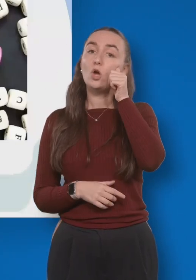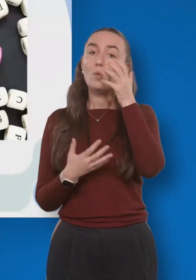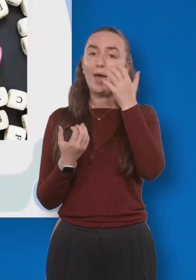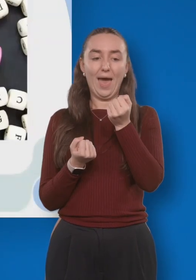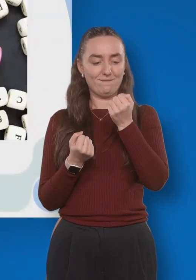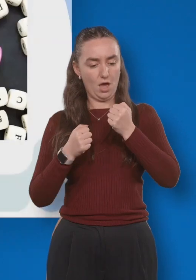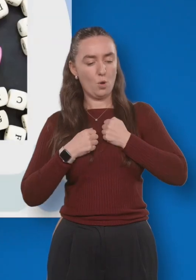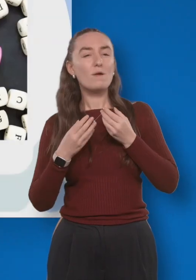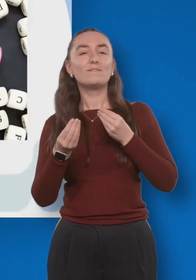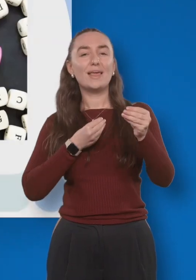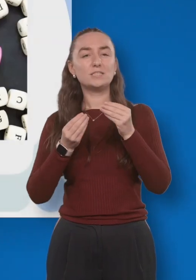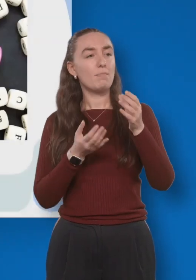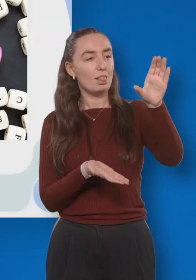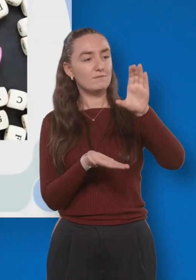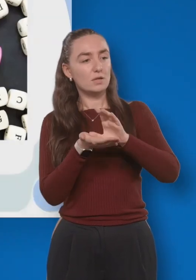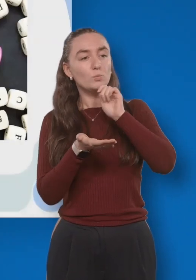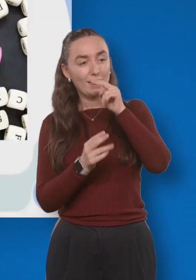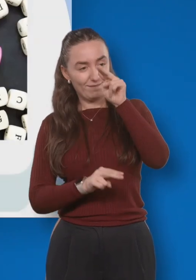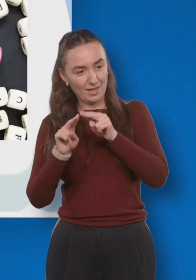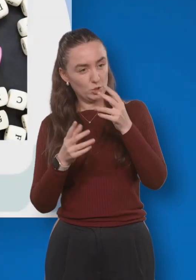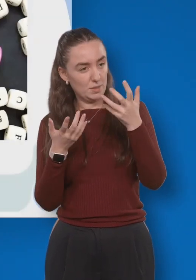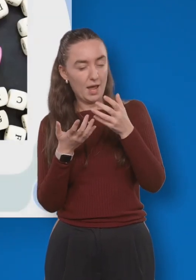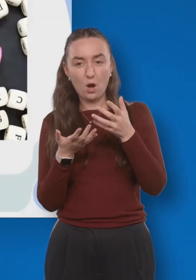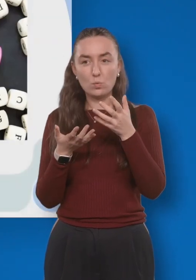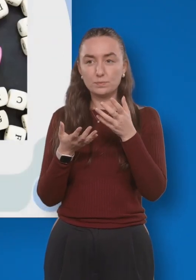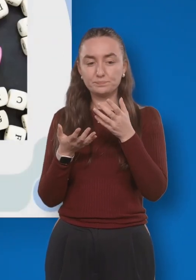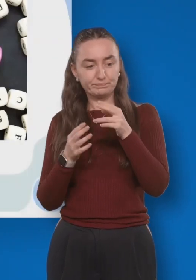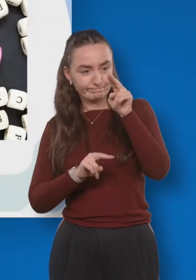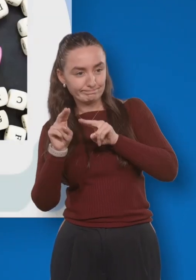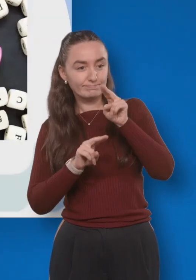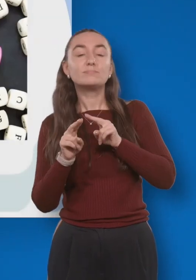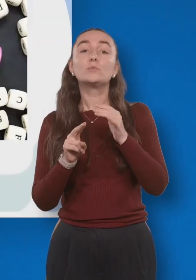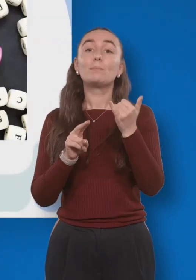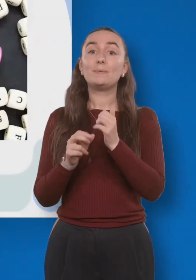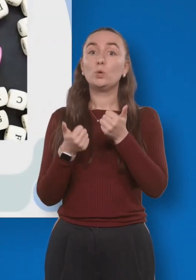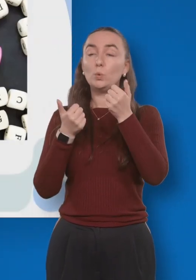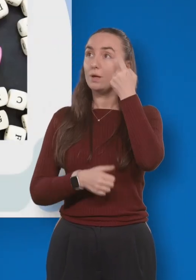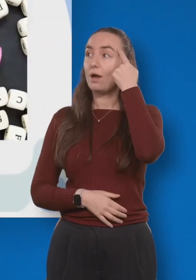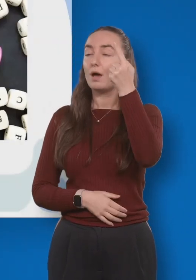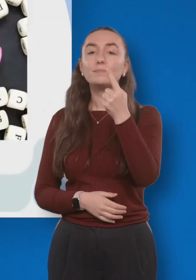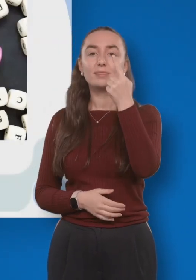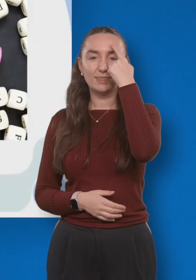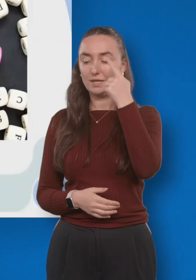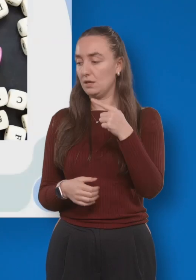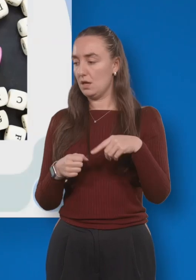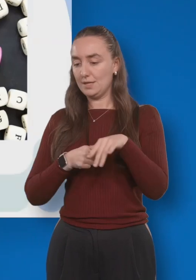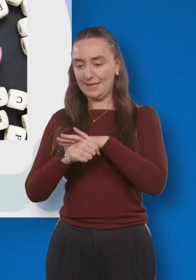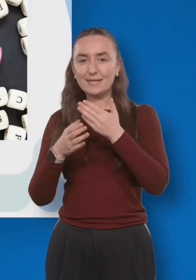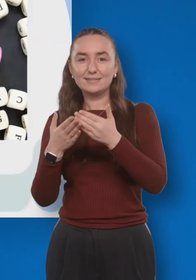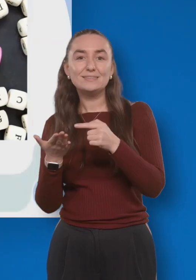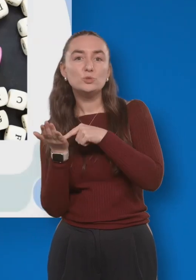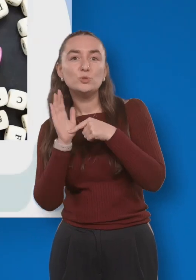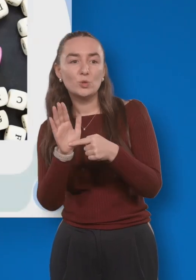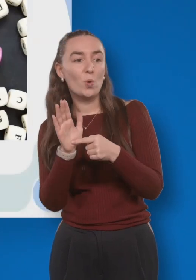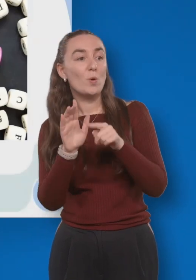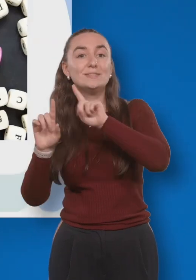at evaluating our flexible fund. So I think it might be a nice idea to actually draw some case studies out of the different kinds of applications we